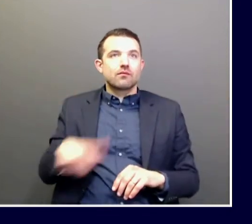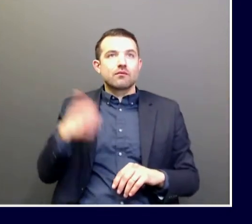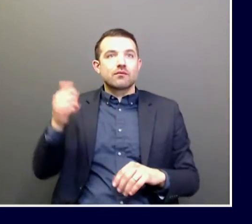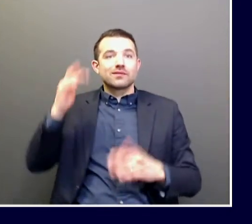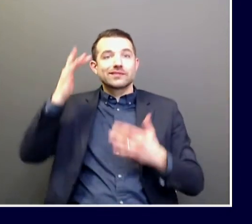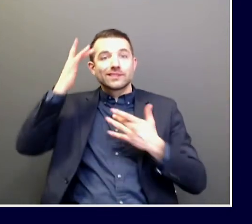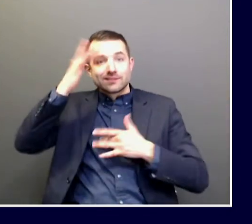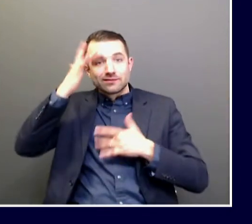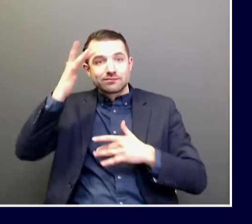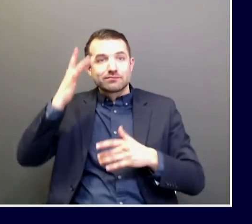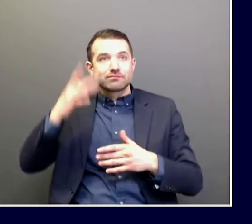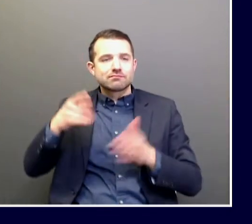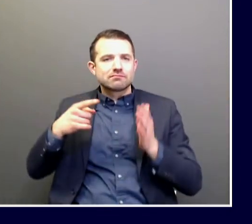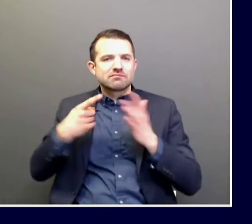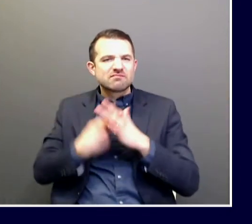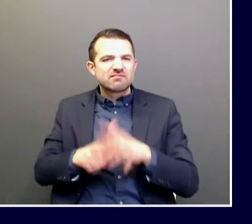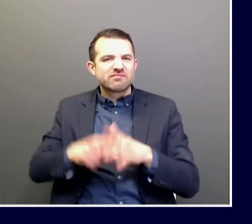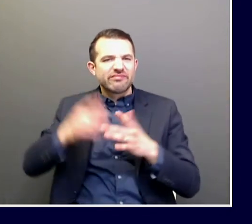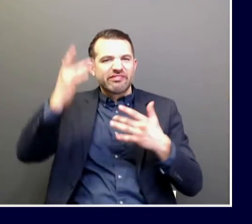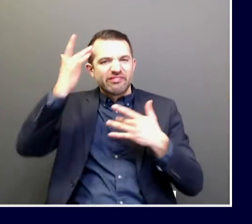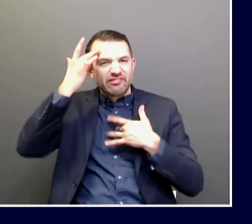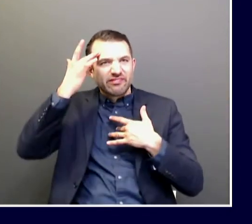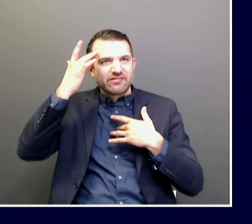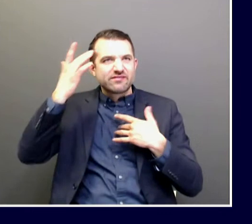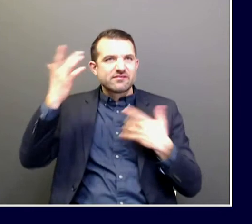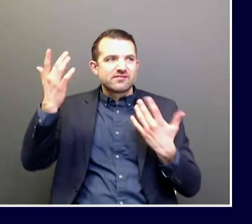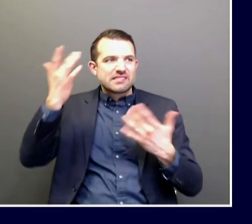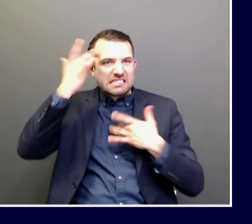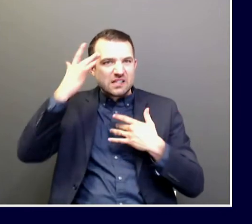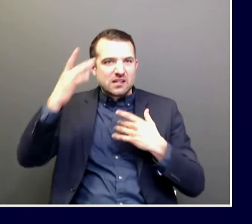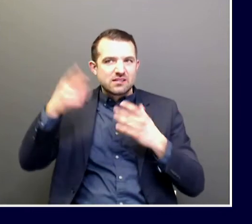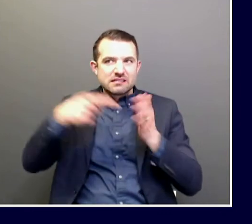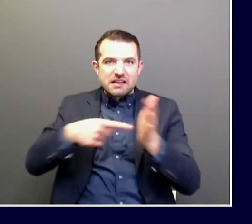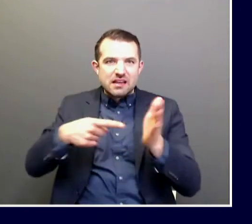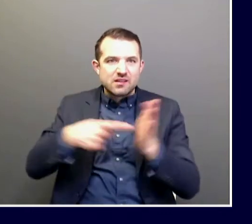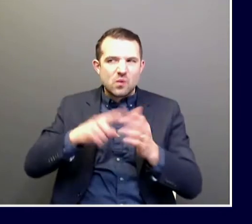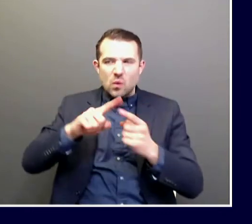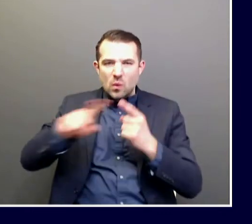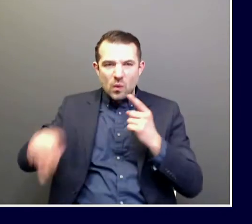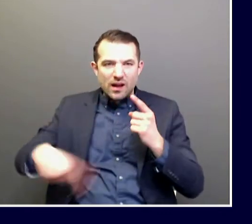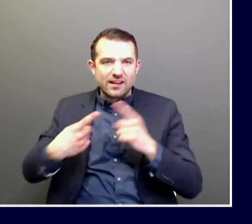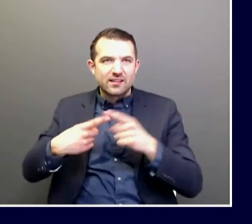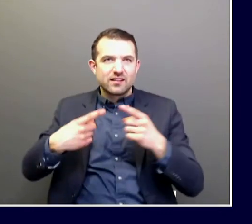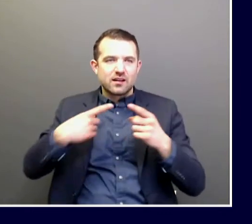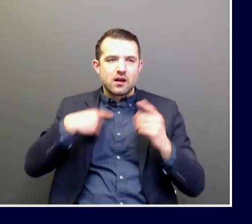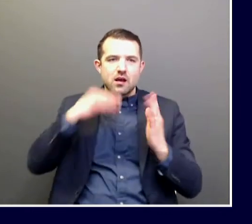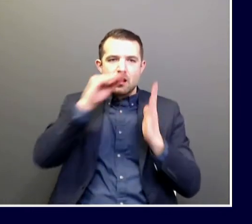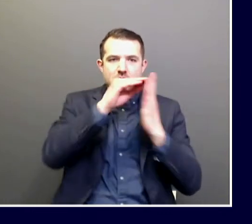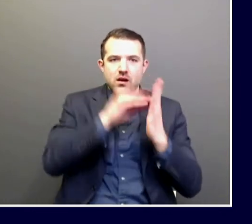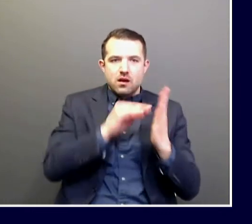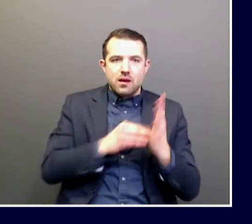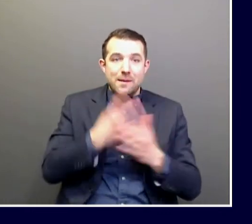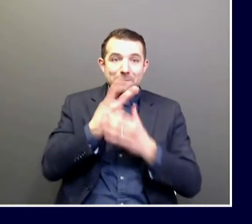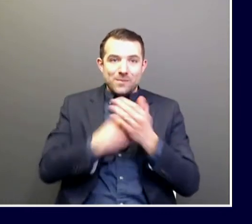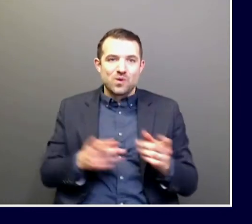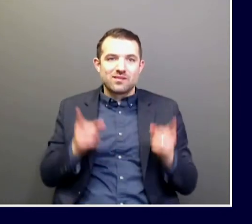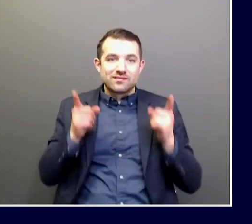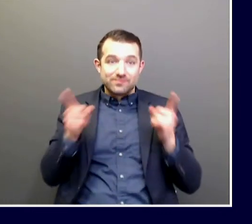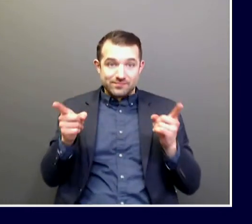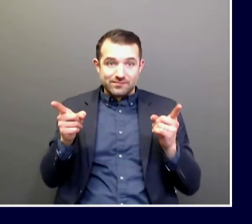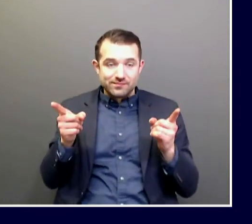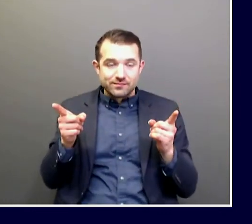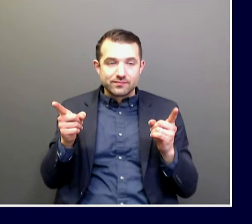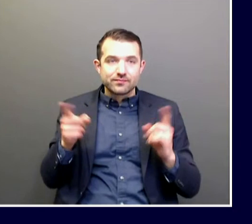started feeling symptoms, for example, and we already do that. We track both because that's epidemiological best